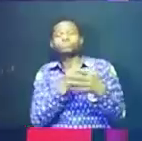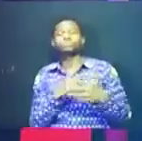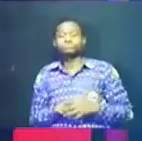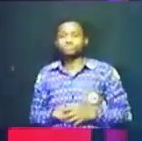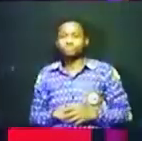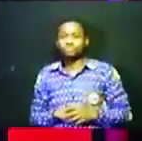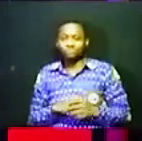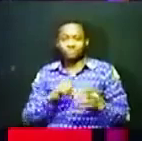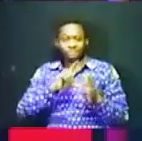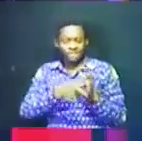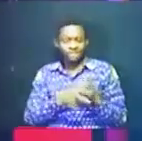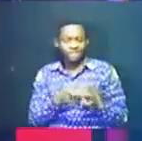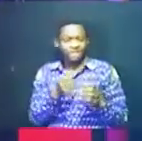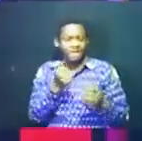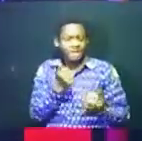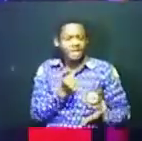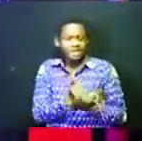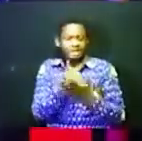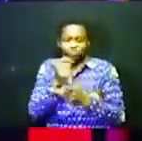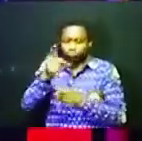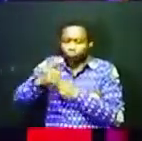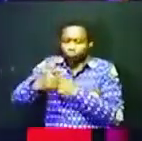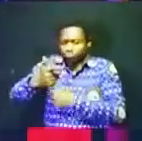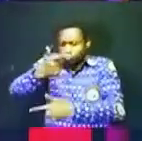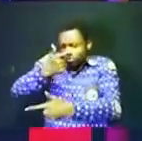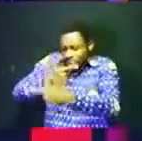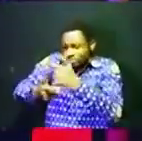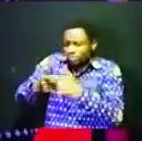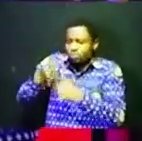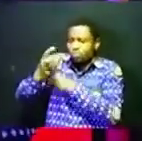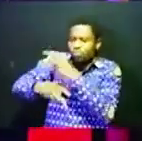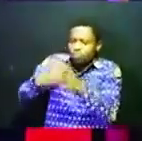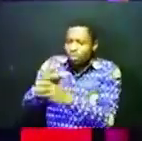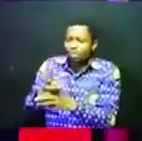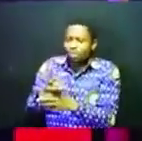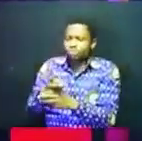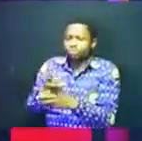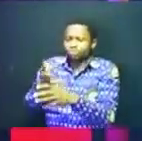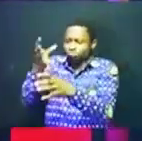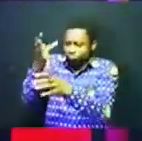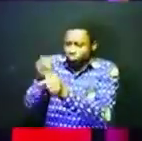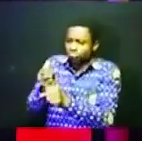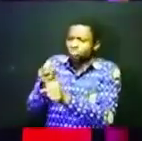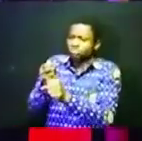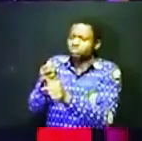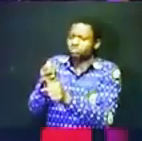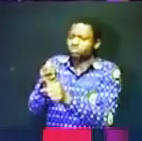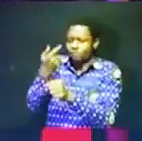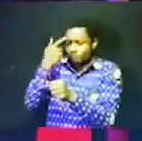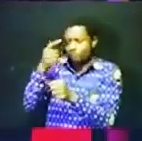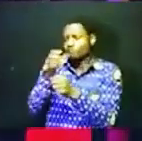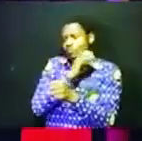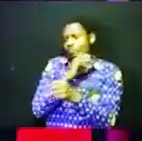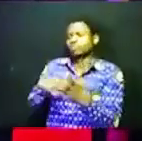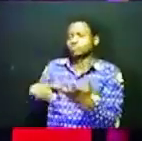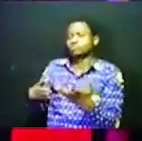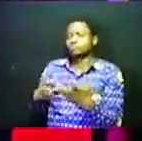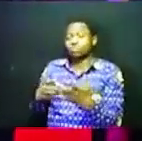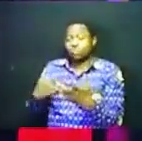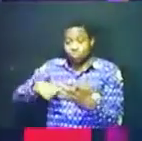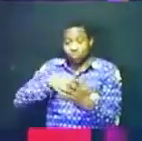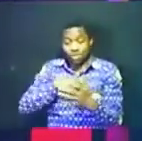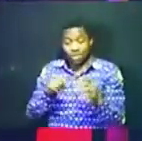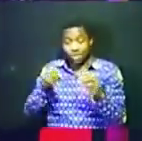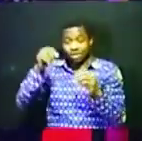then salvage this generation for our God. See, brothers, we are the light of the world.